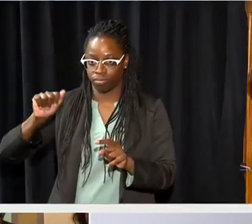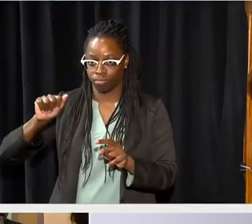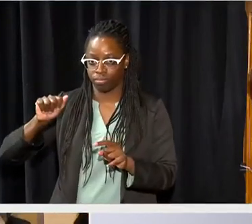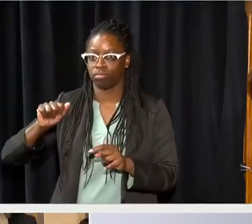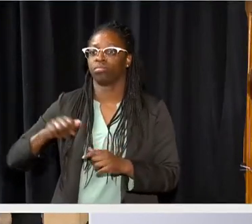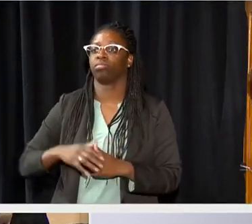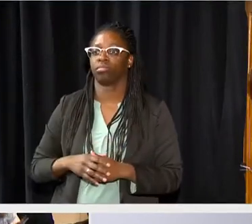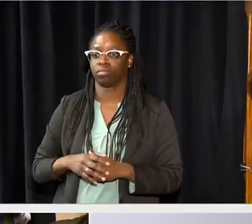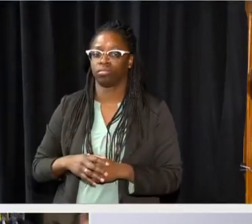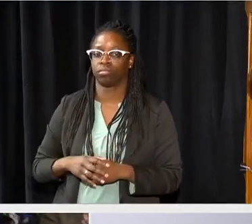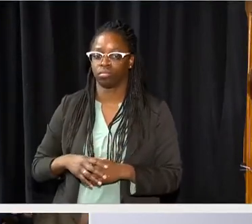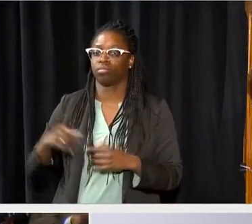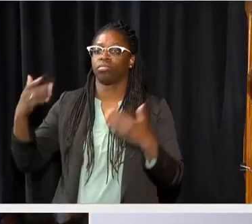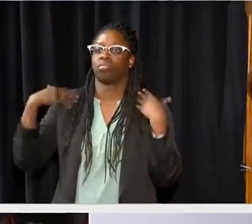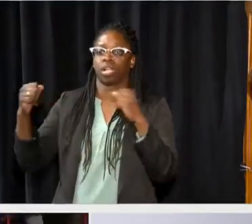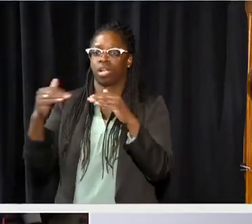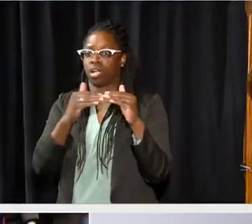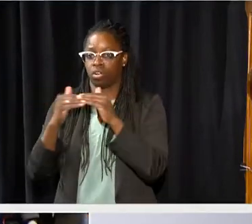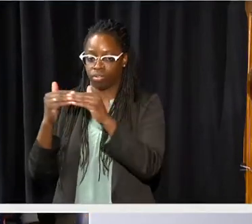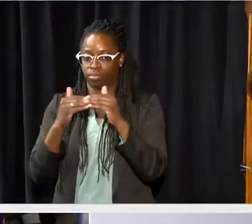company.